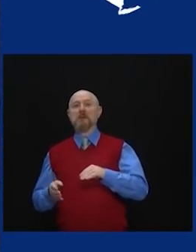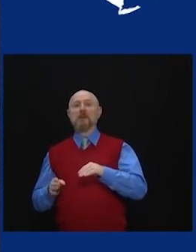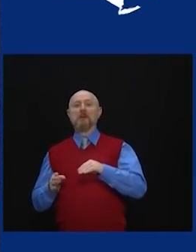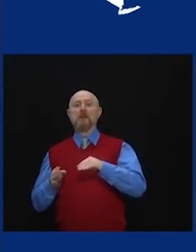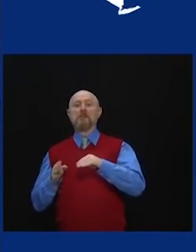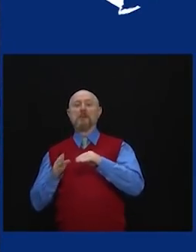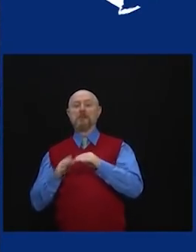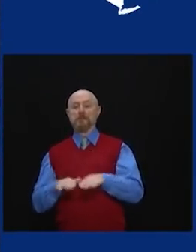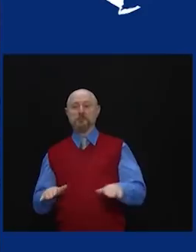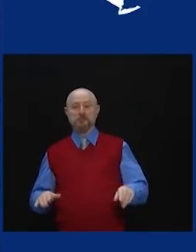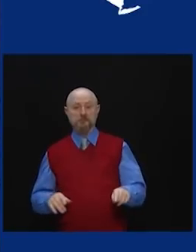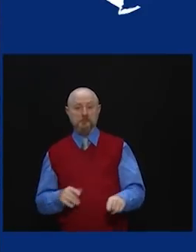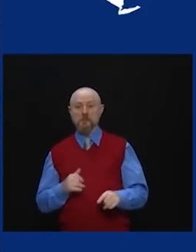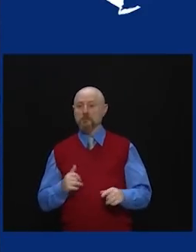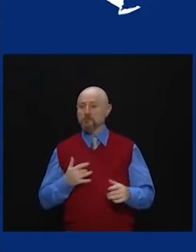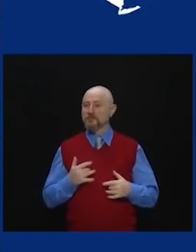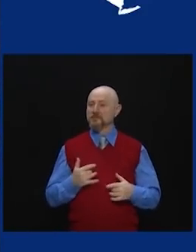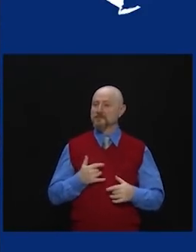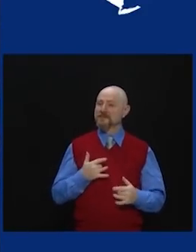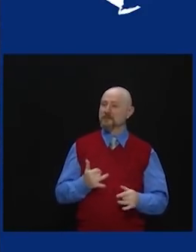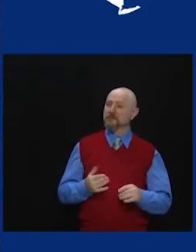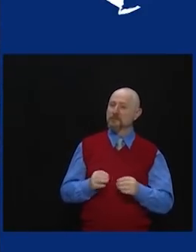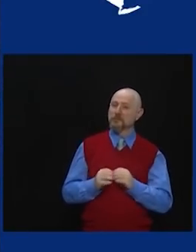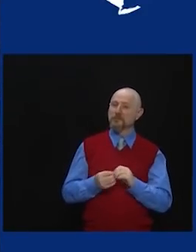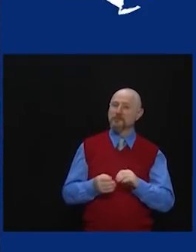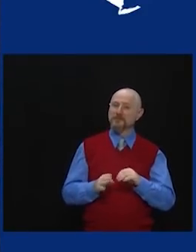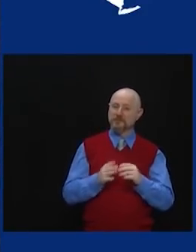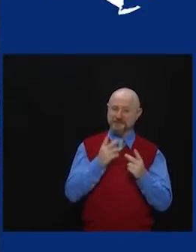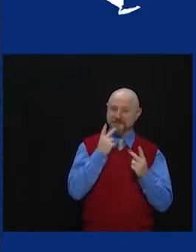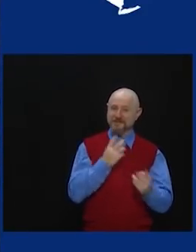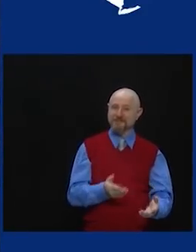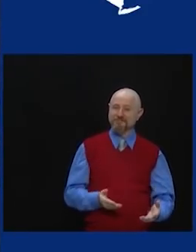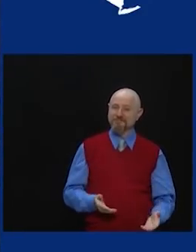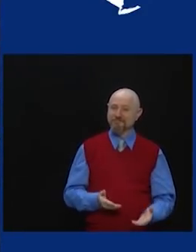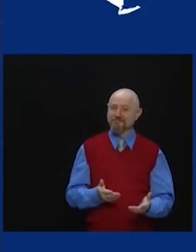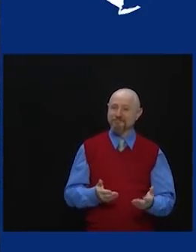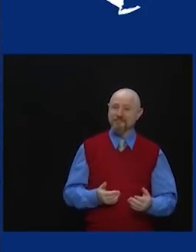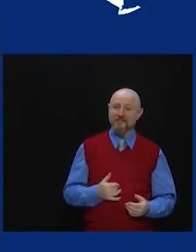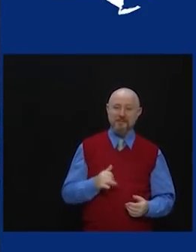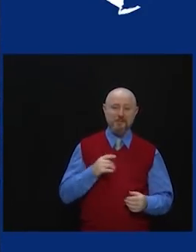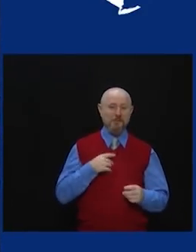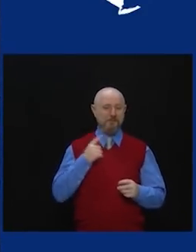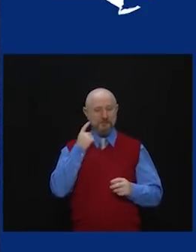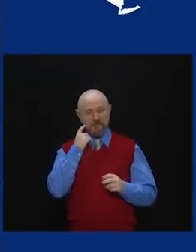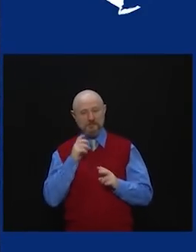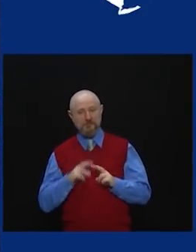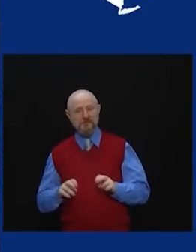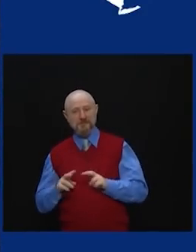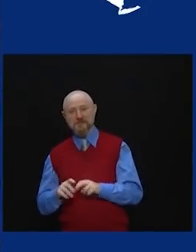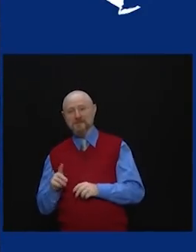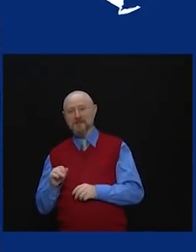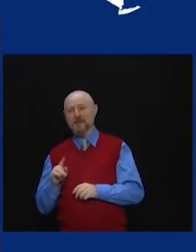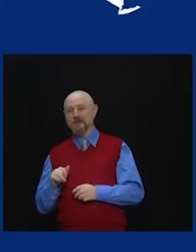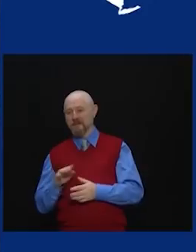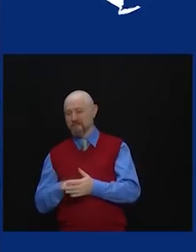trend has continued. I was just looking at the data before coming over in the week of December 5th through